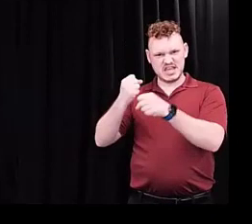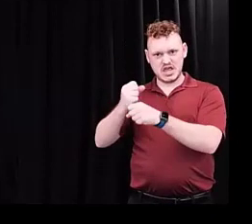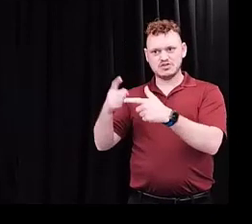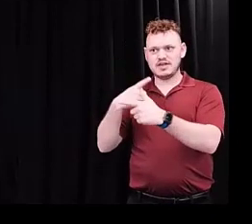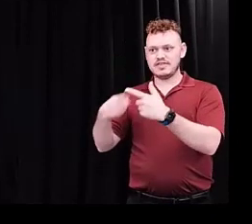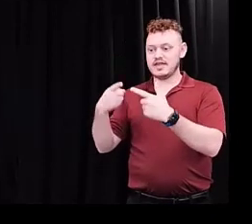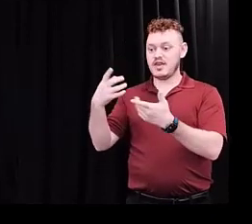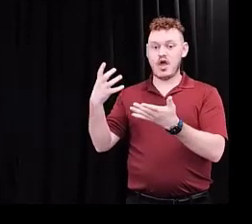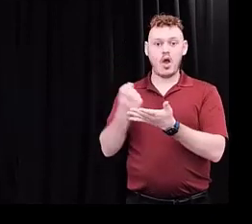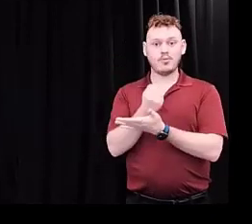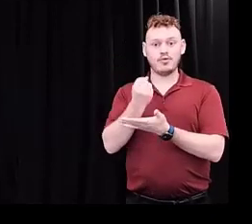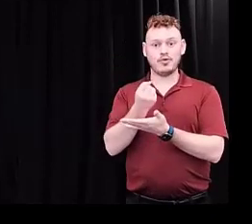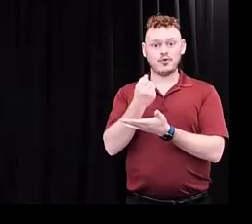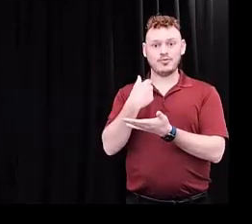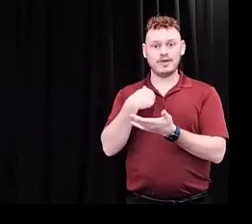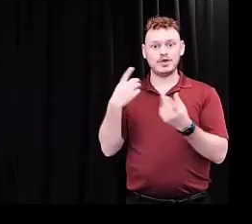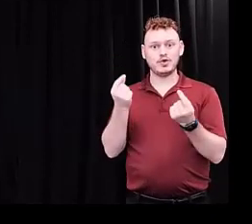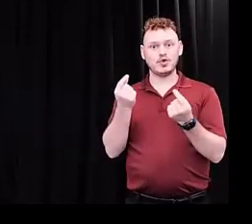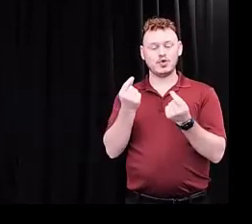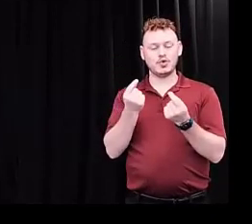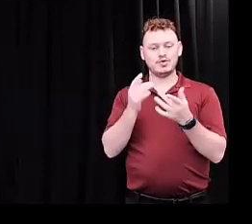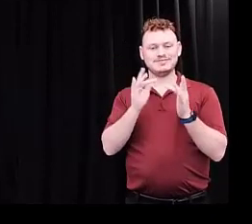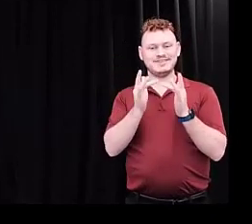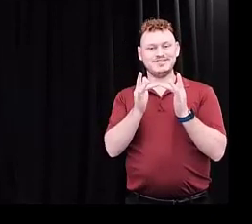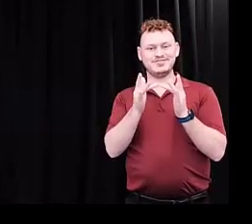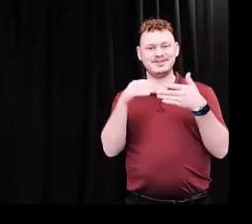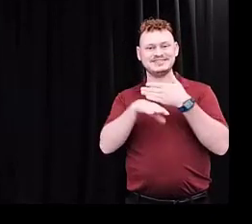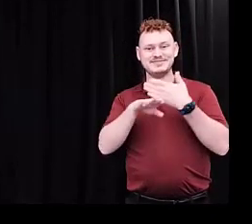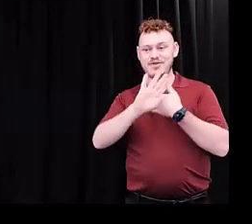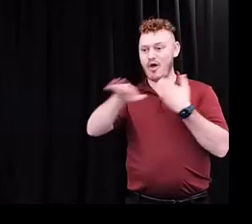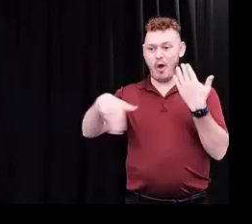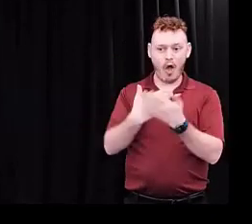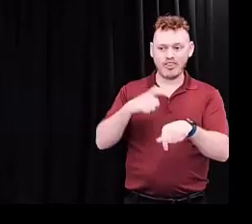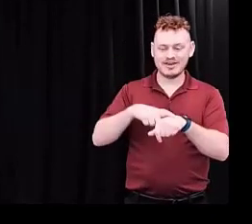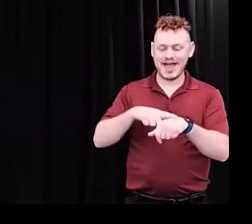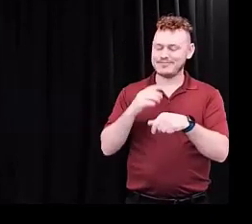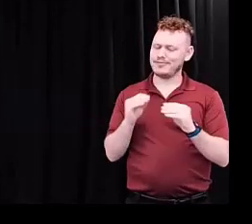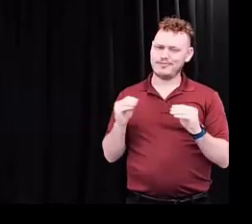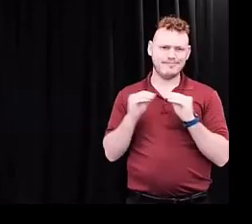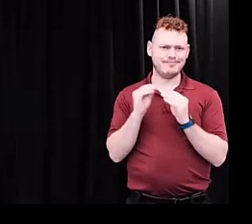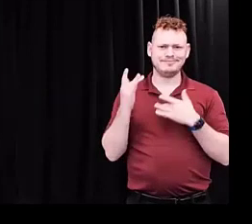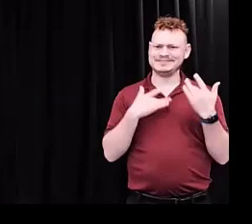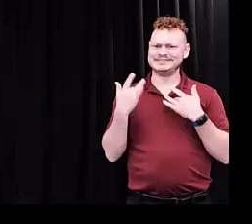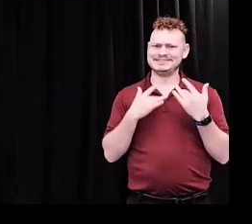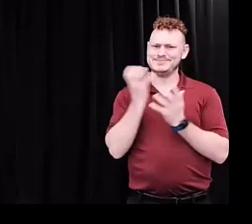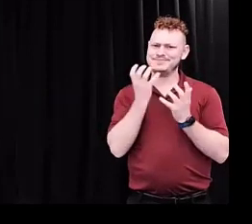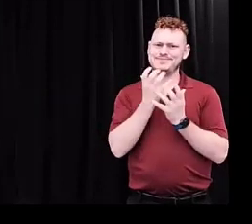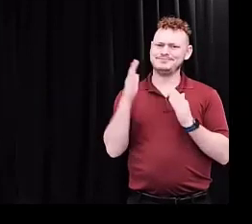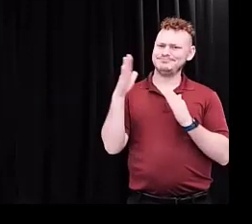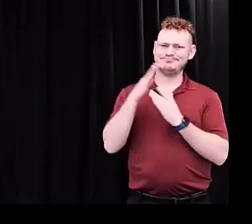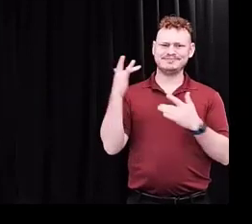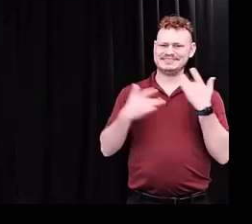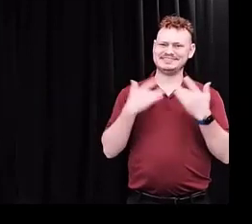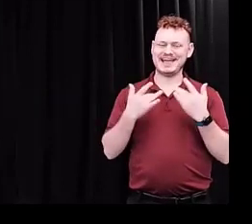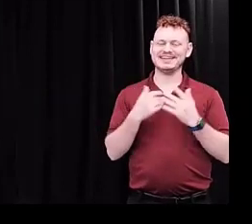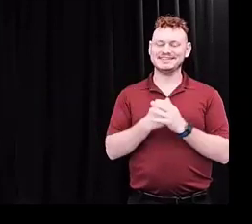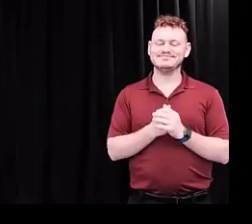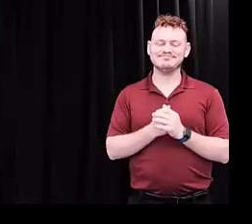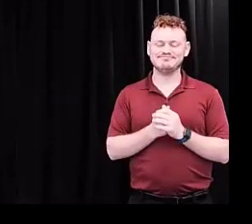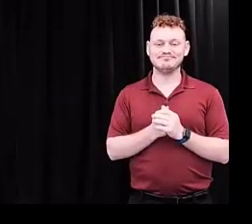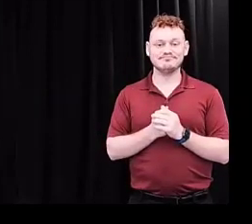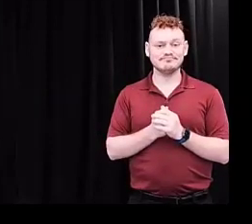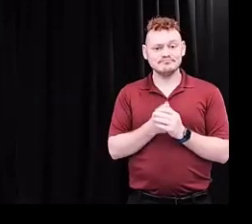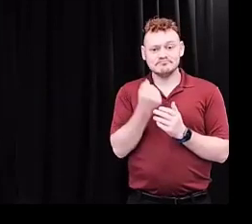came about to do digital accessibility all the time. And I couldn't have been more excited for that opportunity. So yeah, it was a